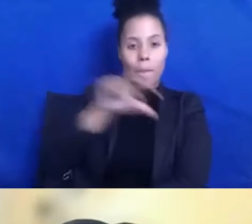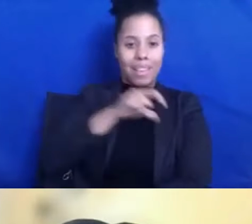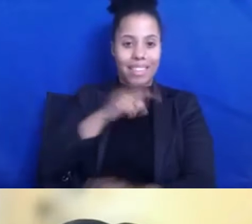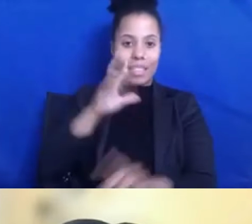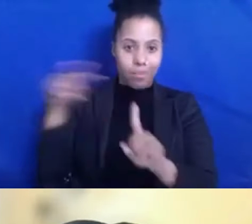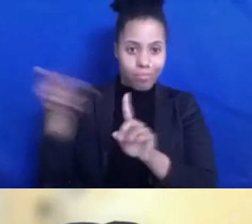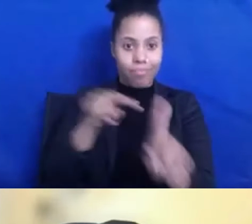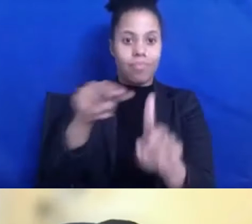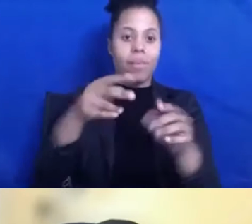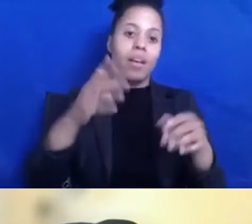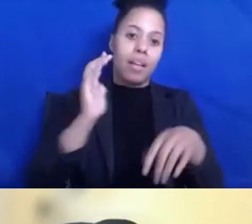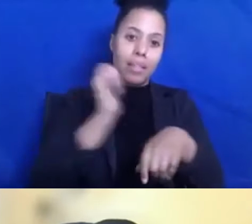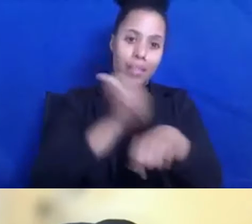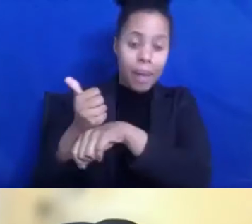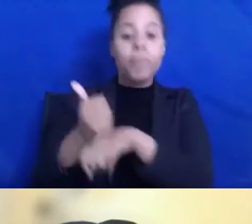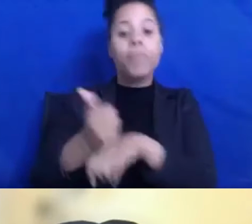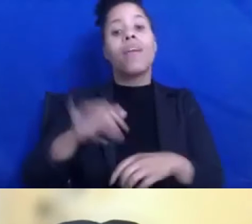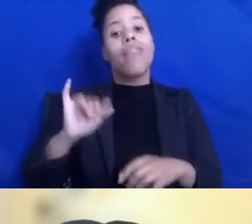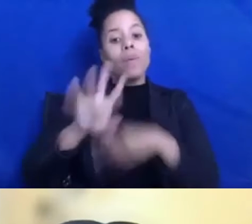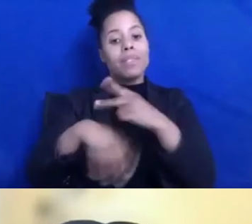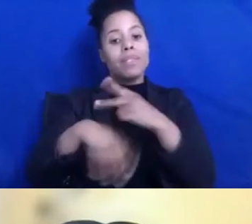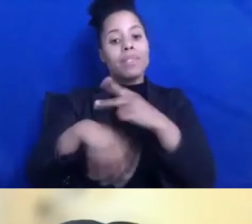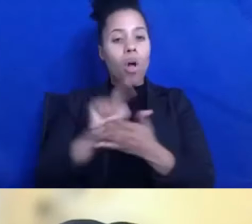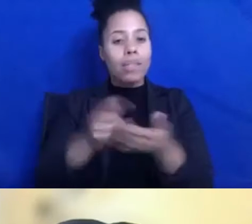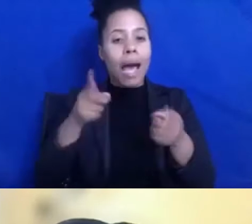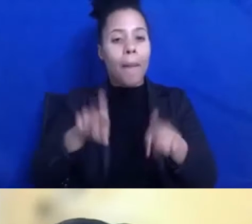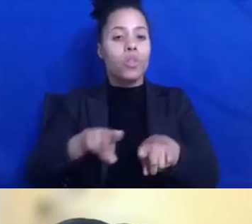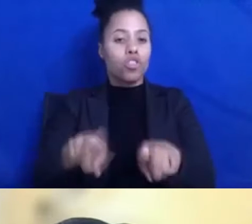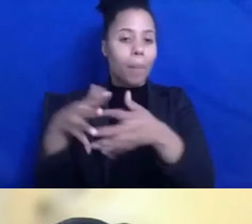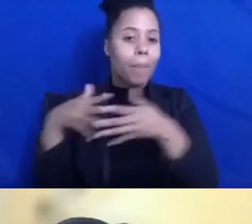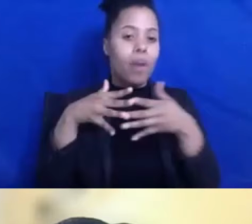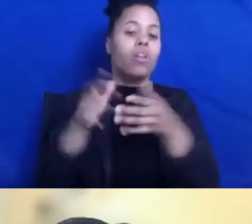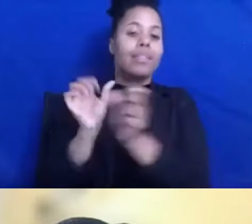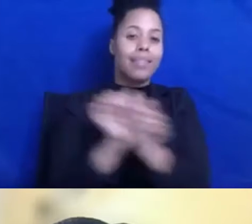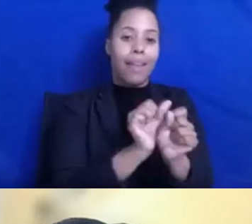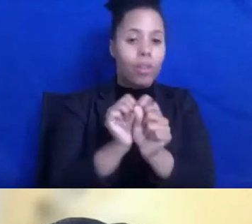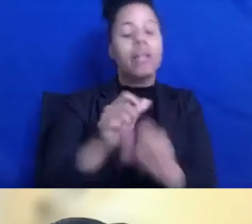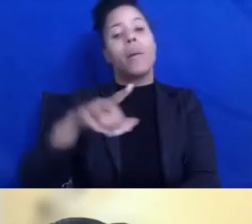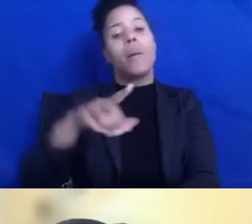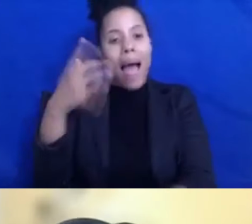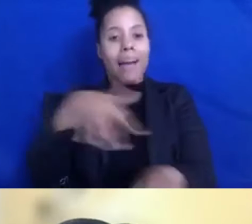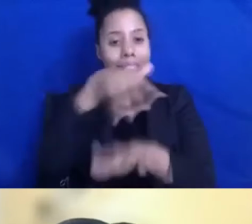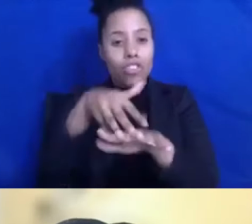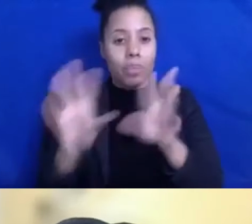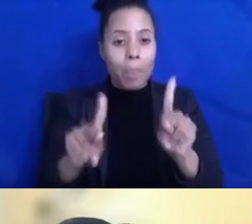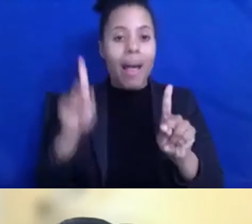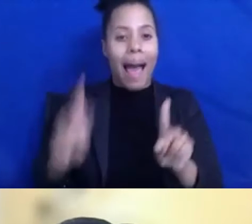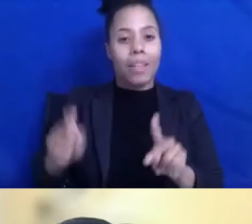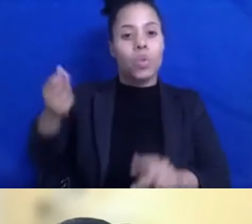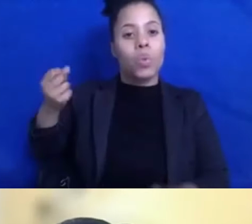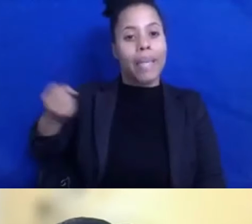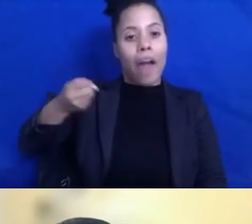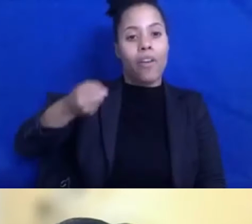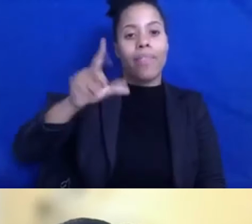essentially laws during American chattel slavery where Black and Indigenous folks had to carry lanterns after